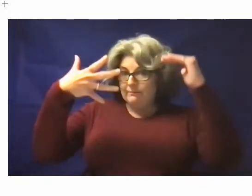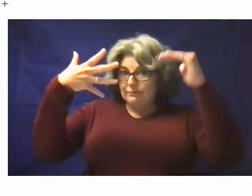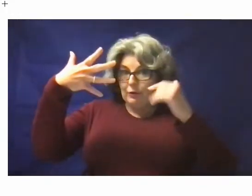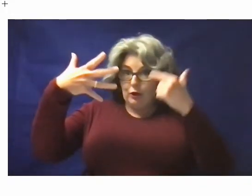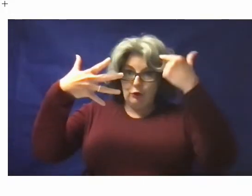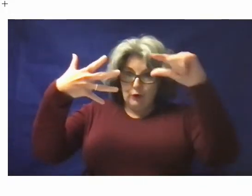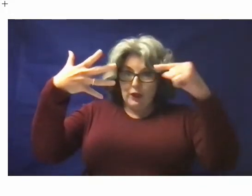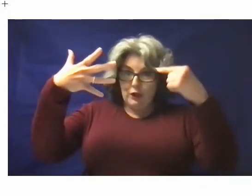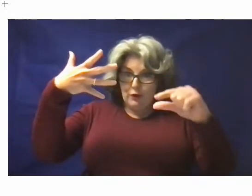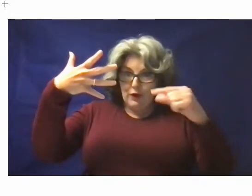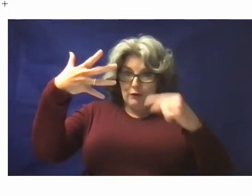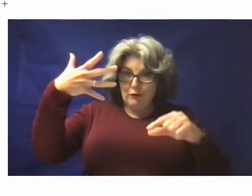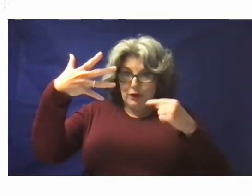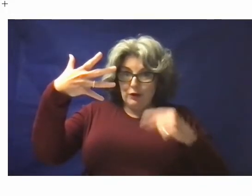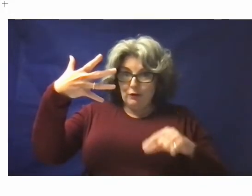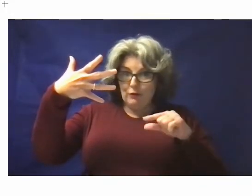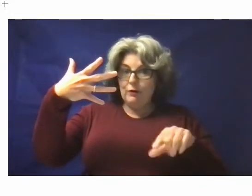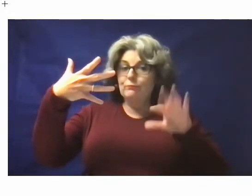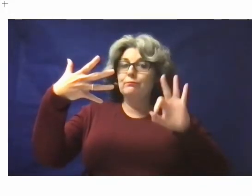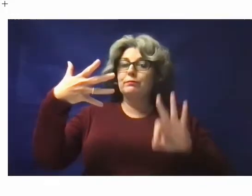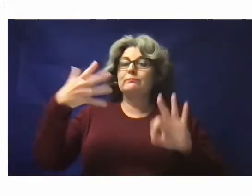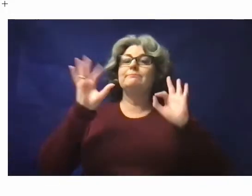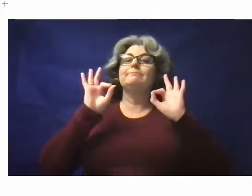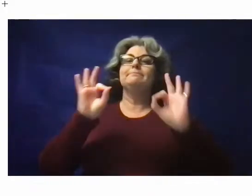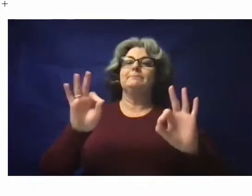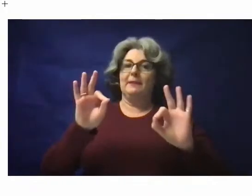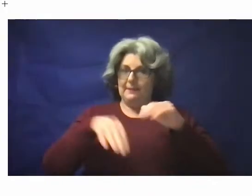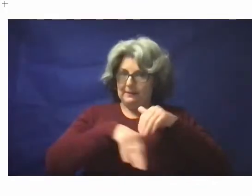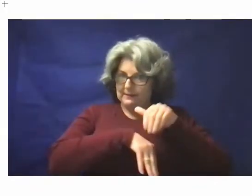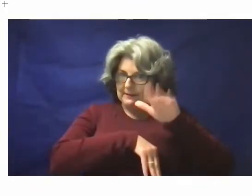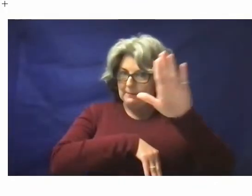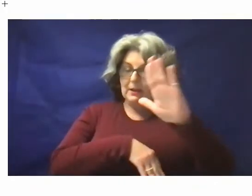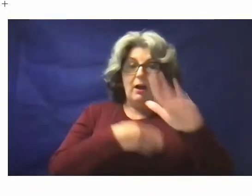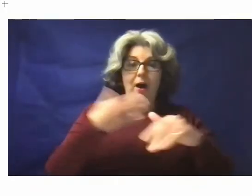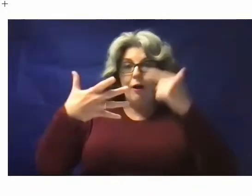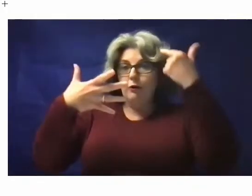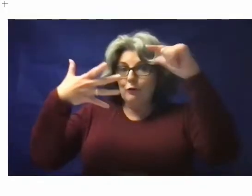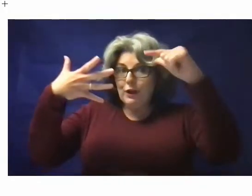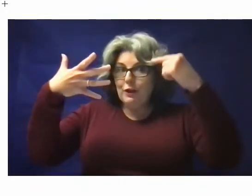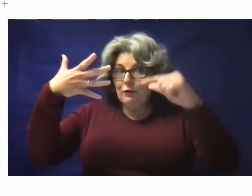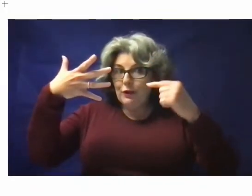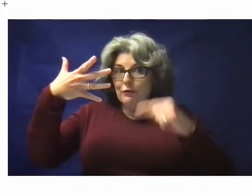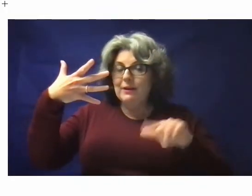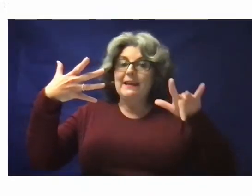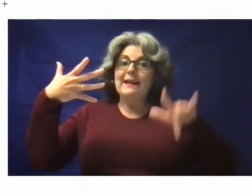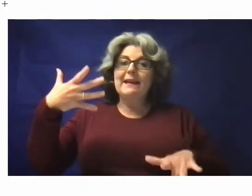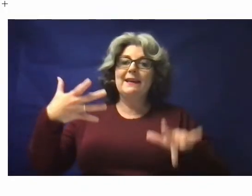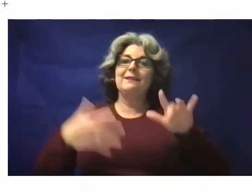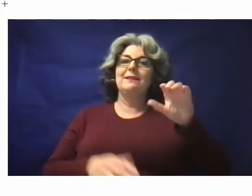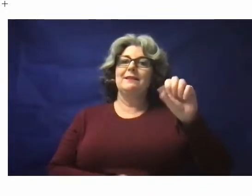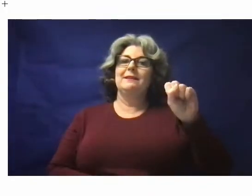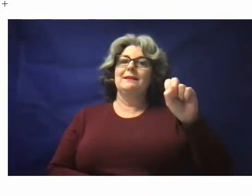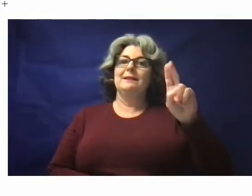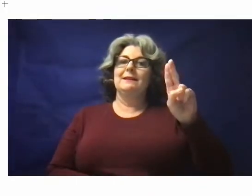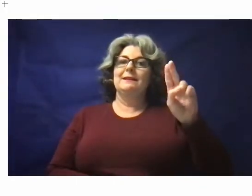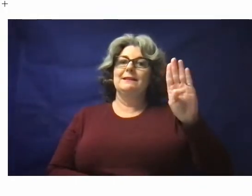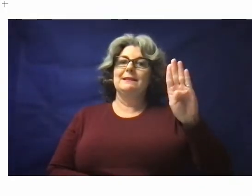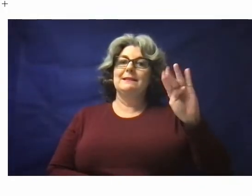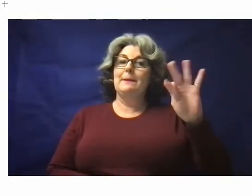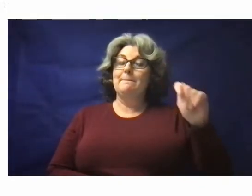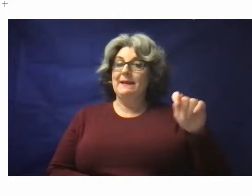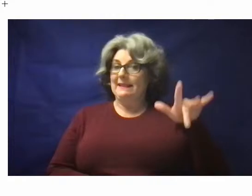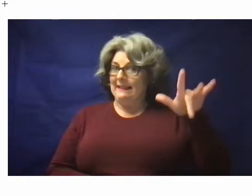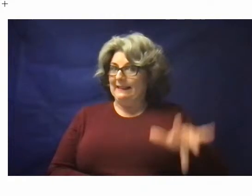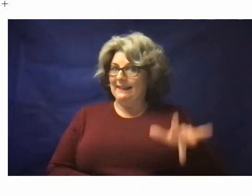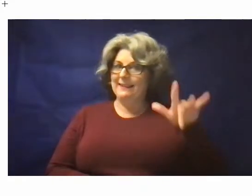and they'll be signified with a check mark. So once they are all green, be sure to submit your application by clicking on